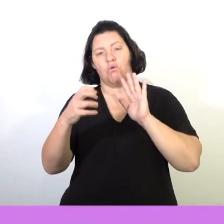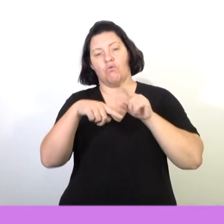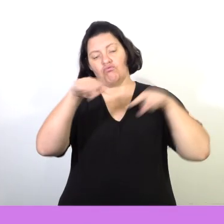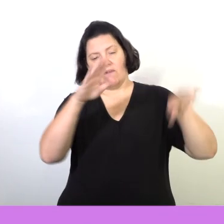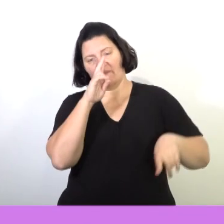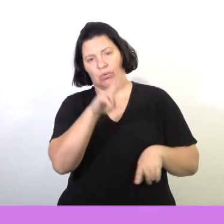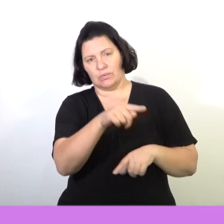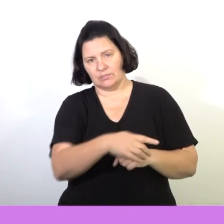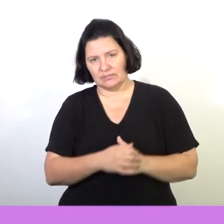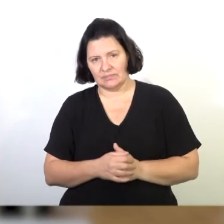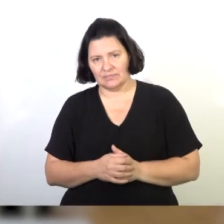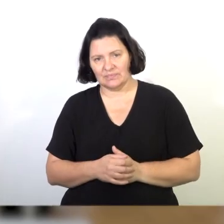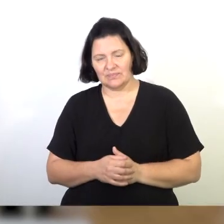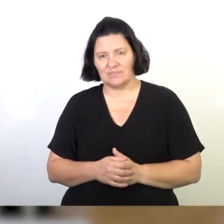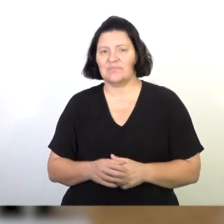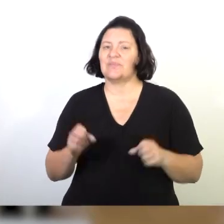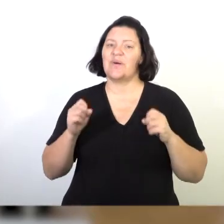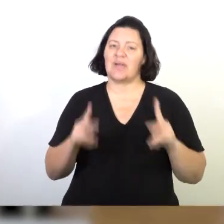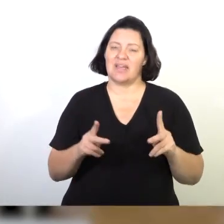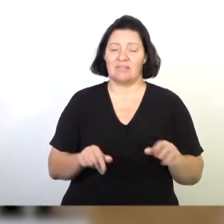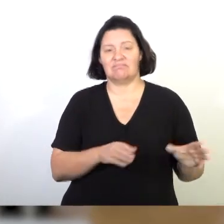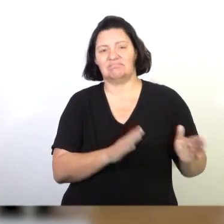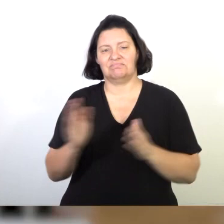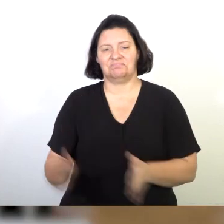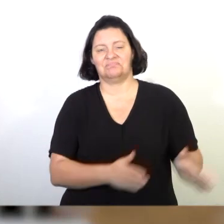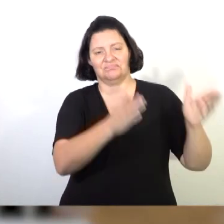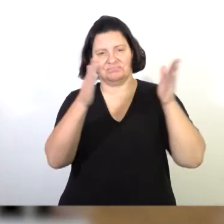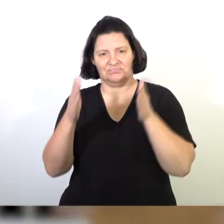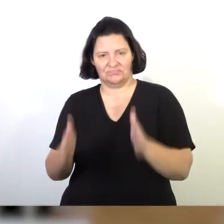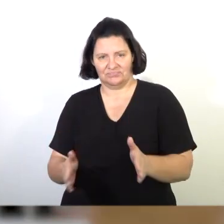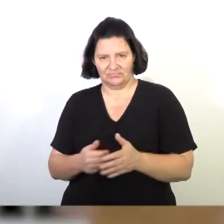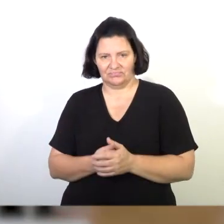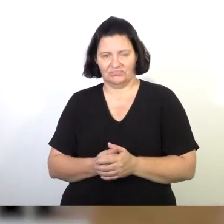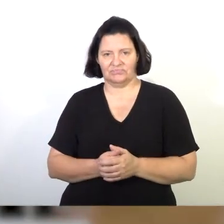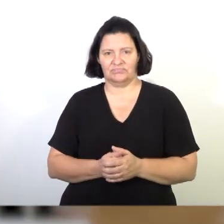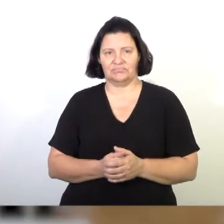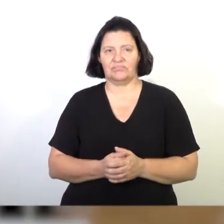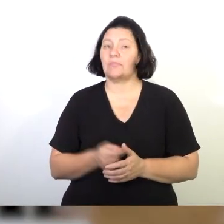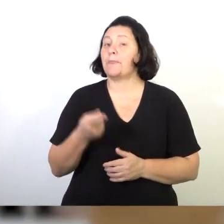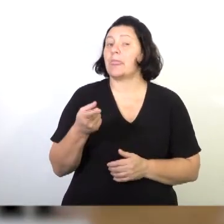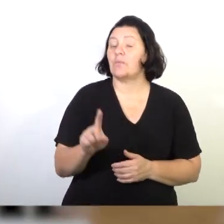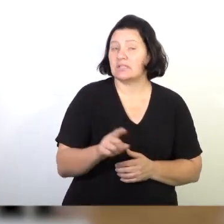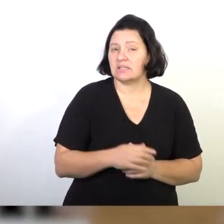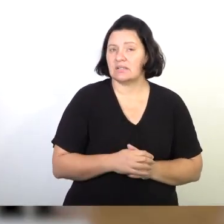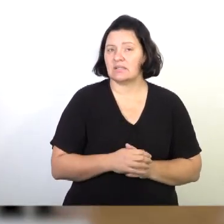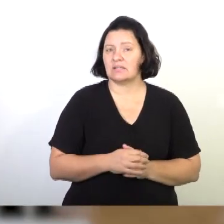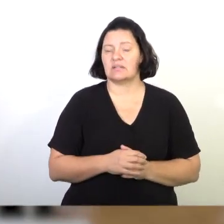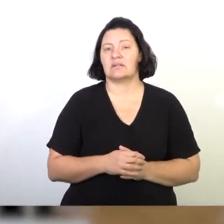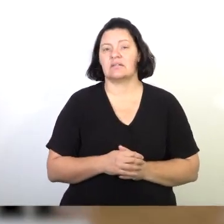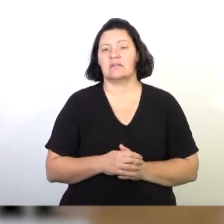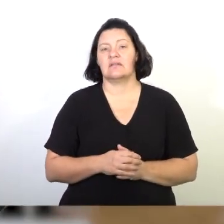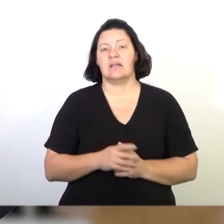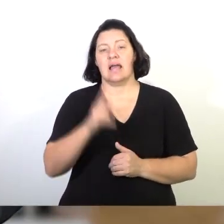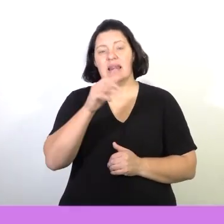be looking like. Okay, let's move on to our next section, which will be the